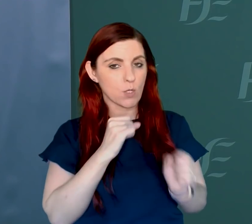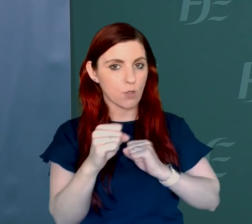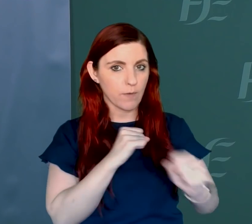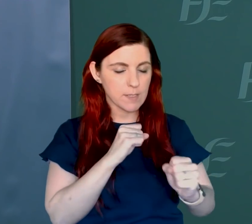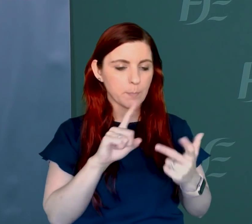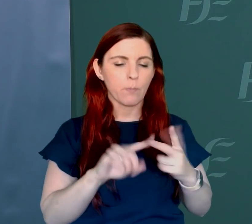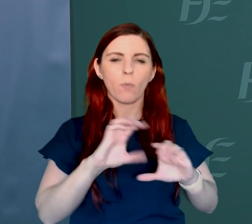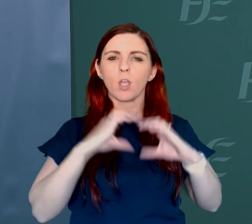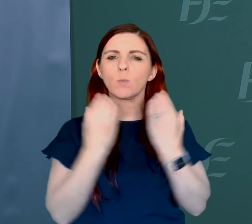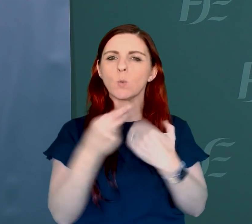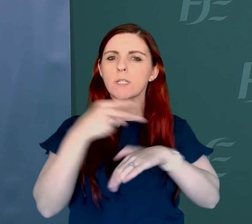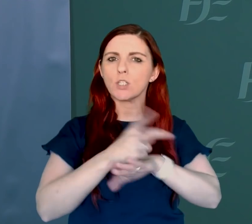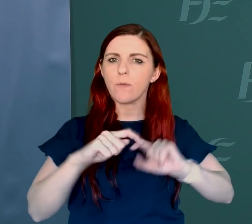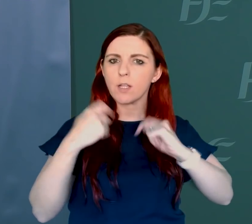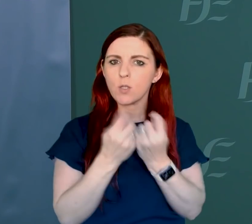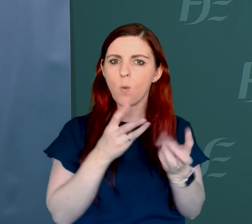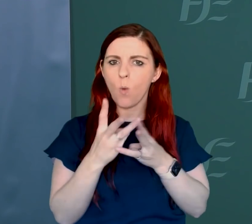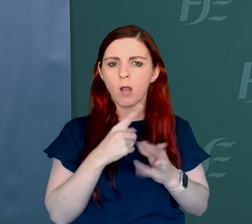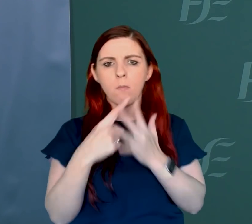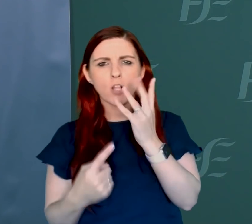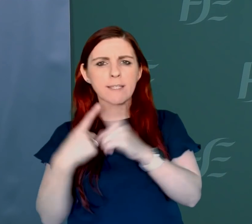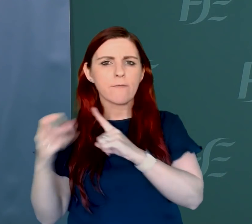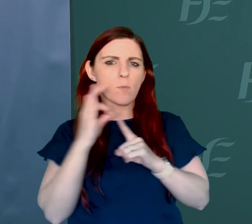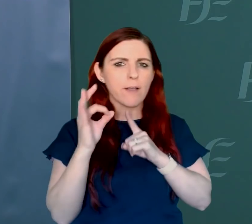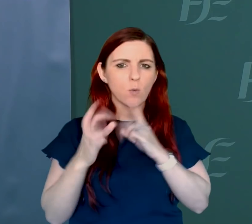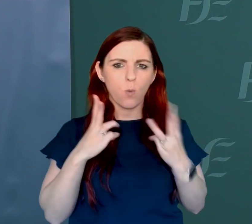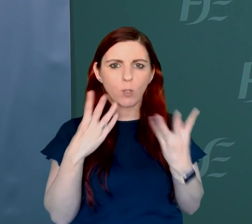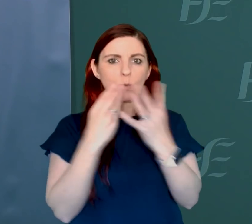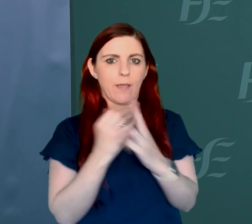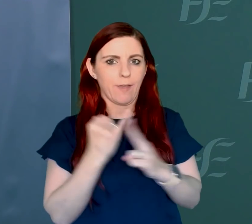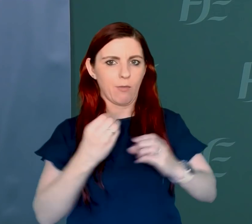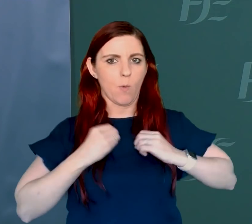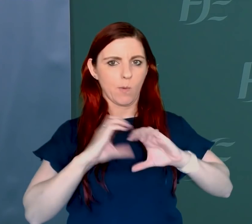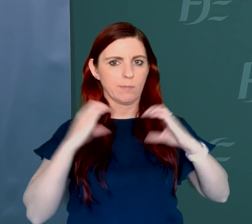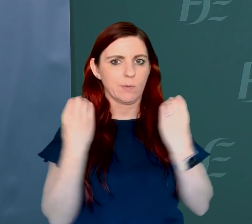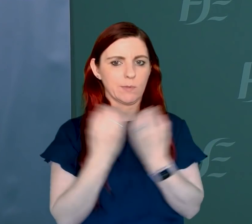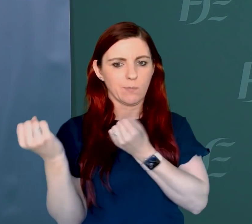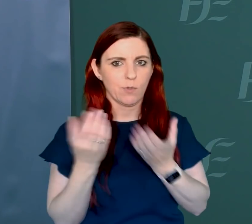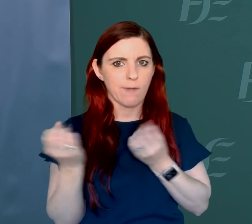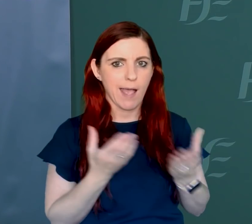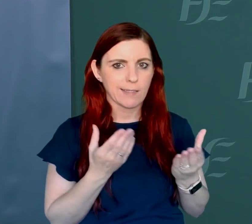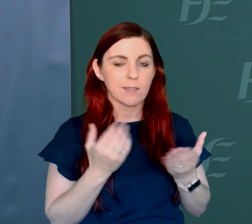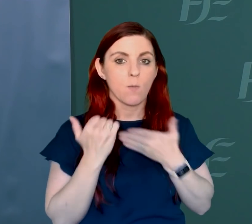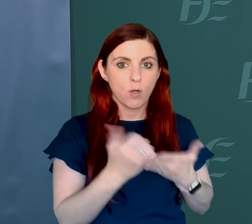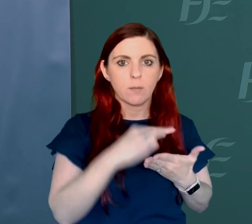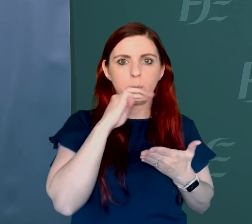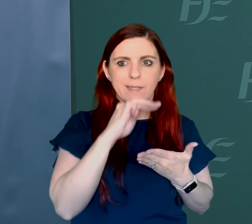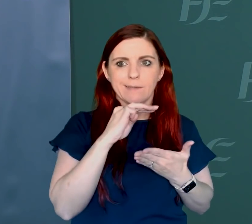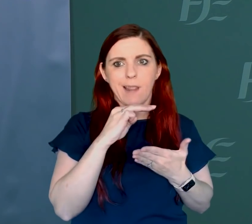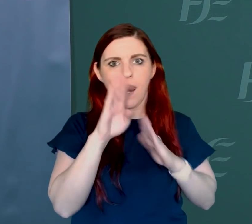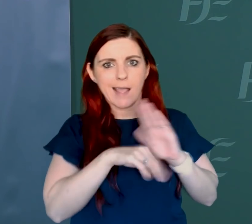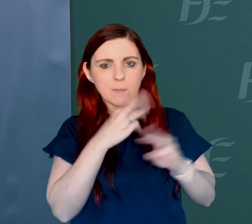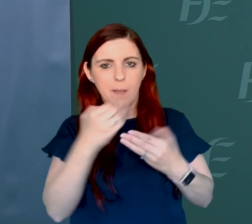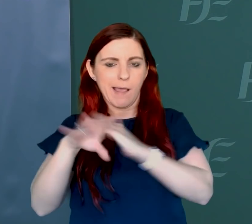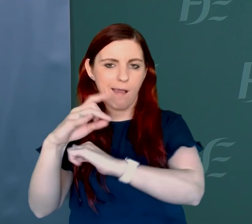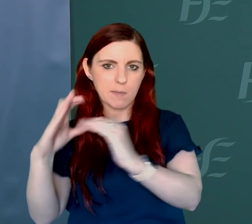Community intervention teams, multidisciplinary teams working in the community, avoiding hospital attendance.